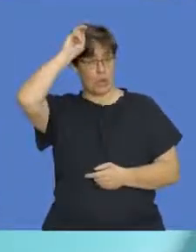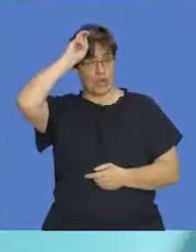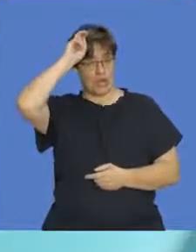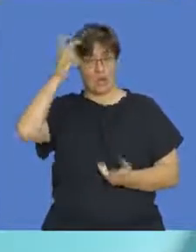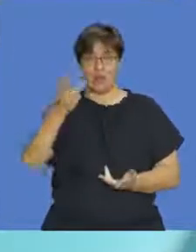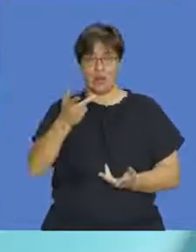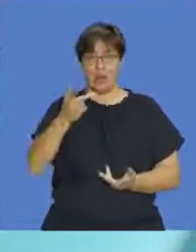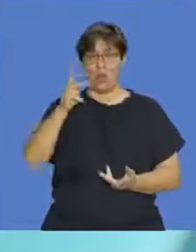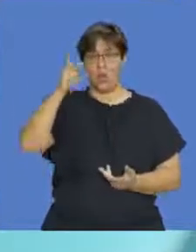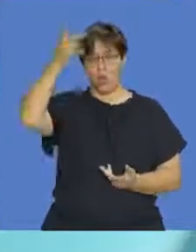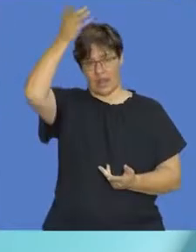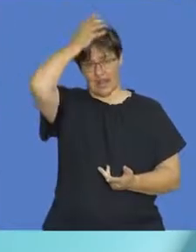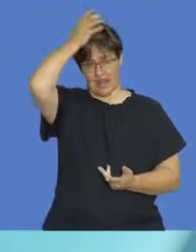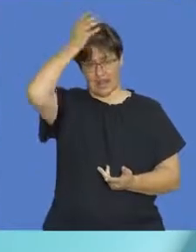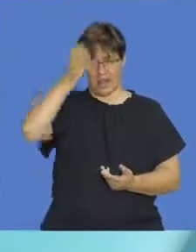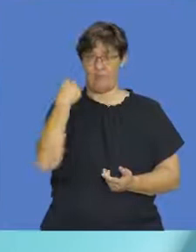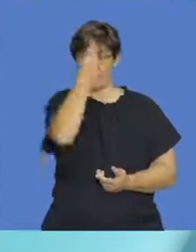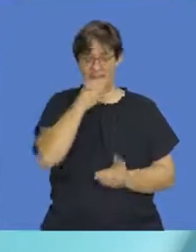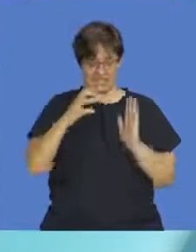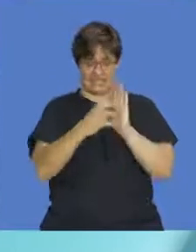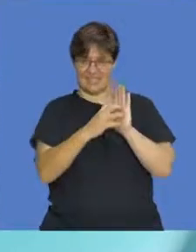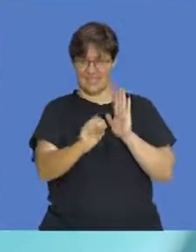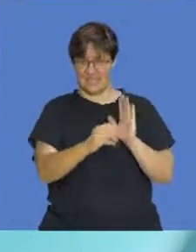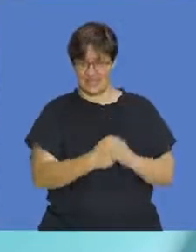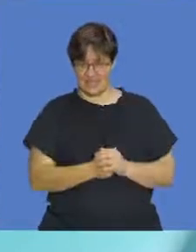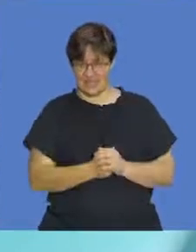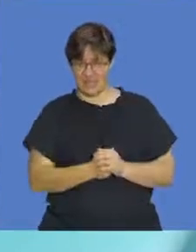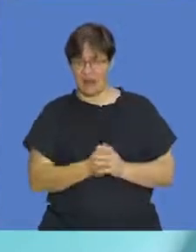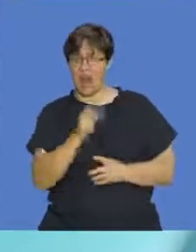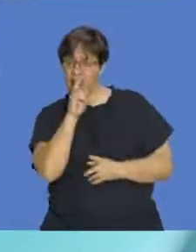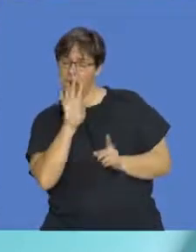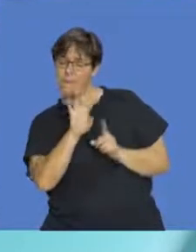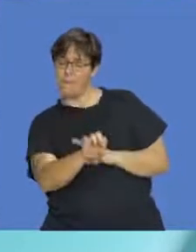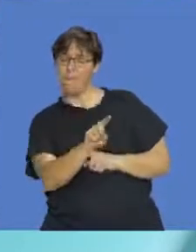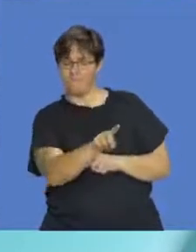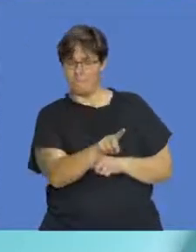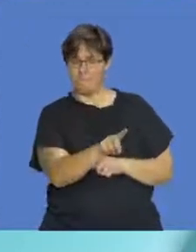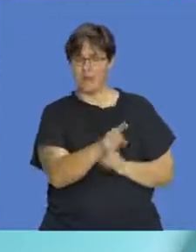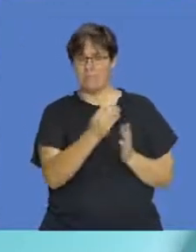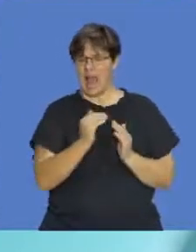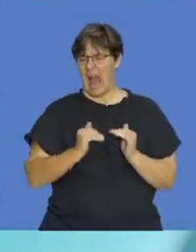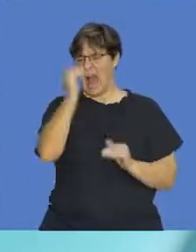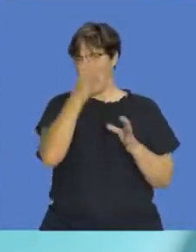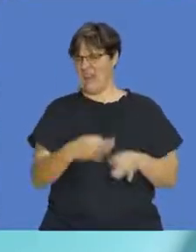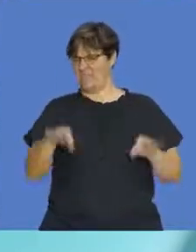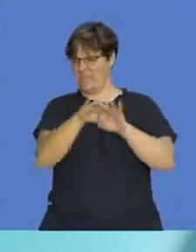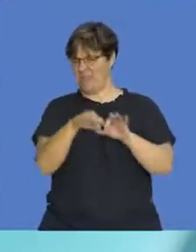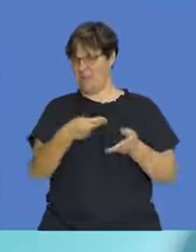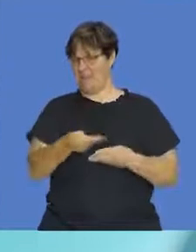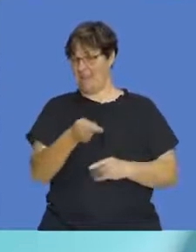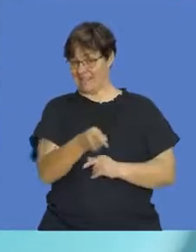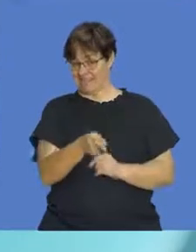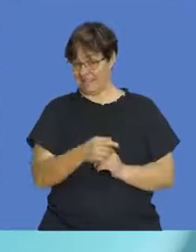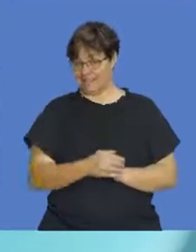king. It's got a face on the card. We can see what it looks like. It's one of those high value cards.